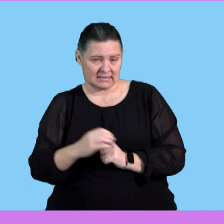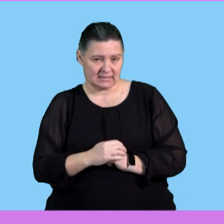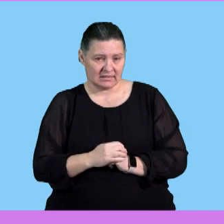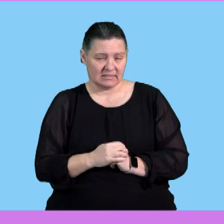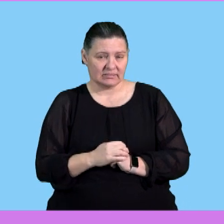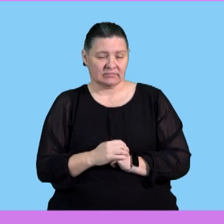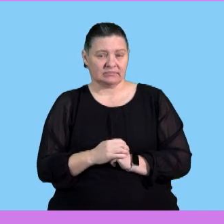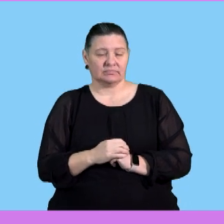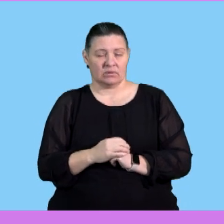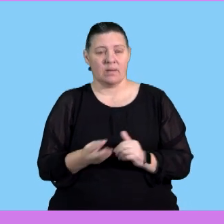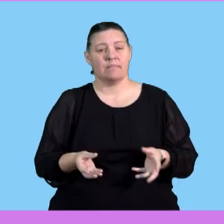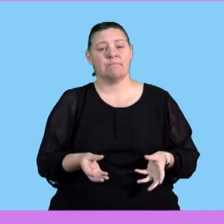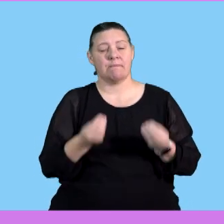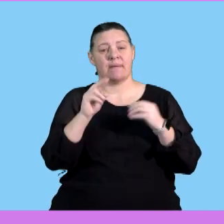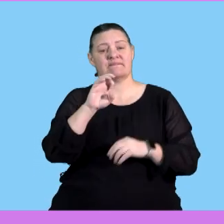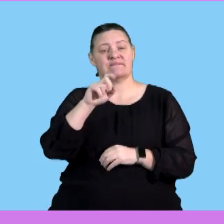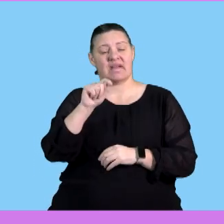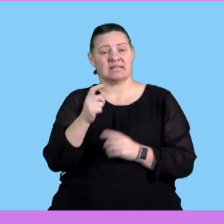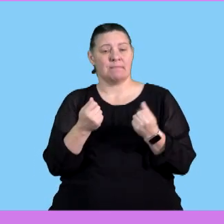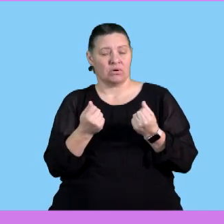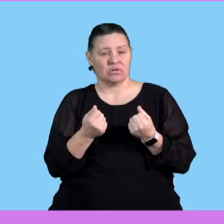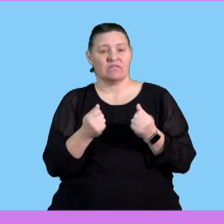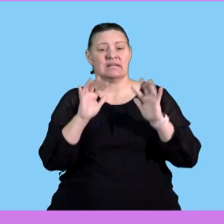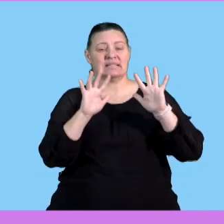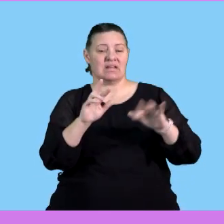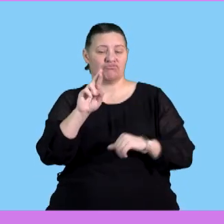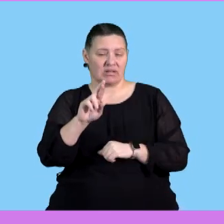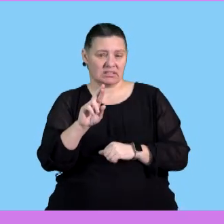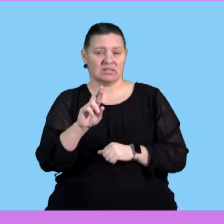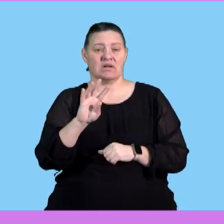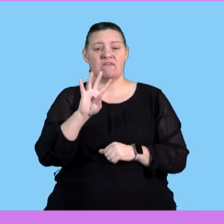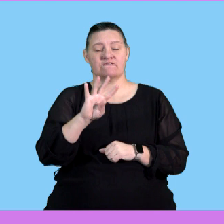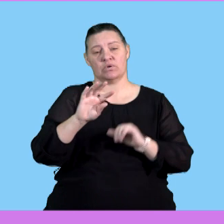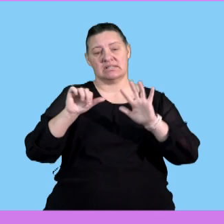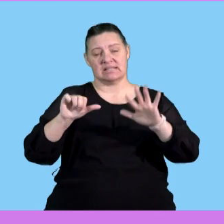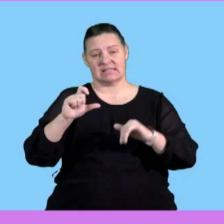15/100. So this will give us a VAT amount of